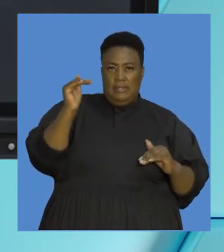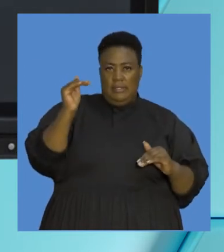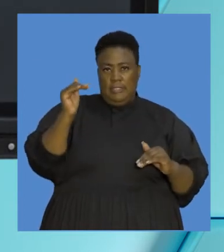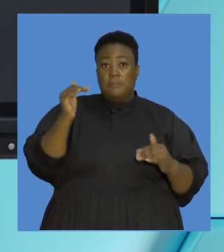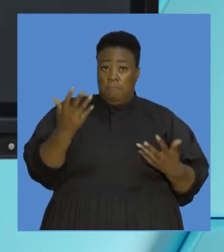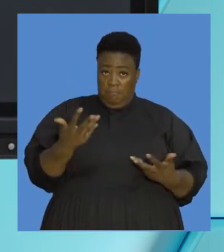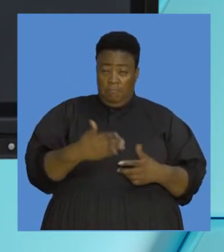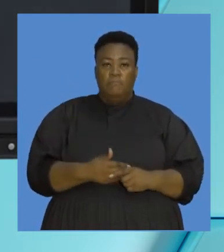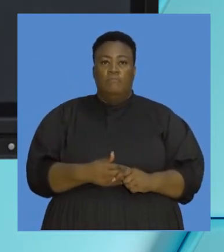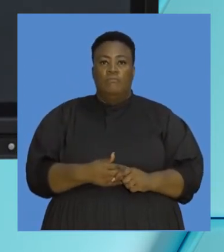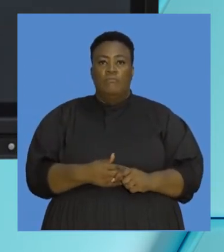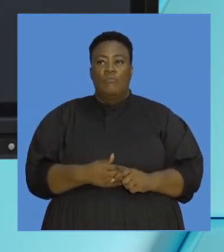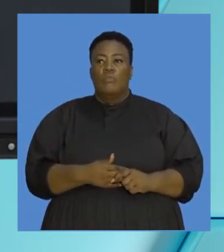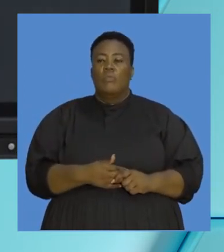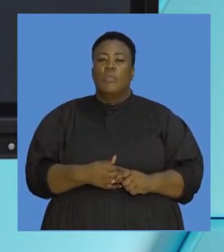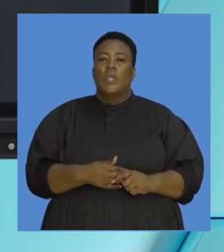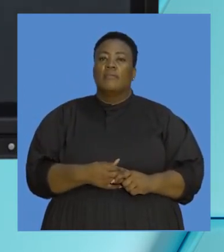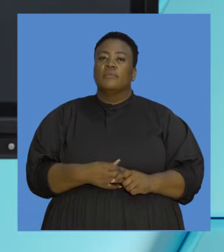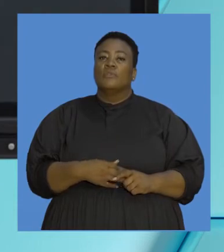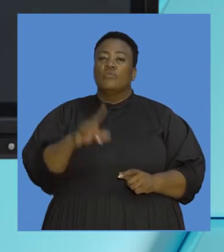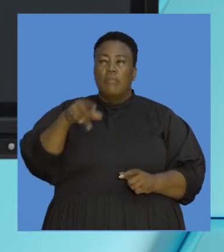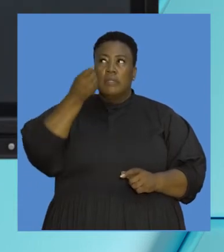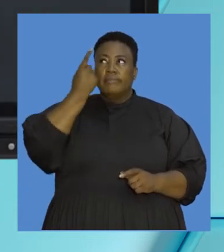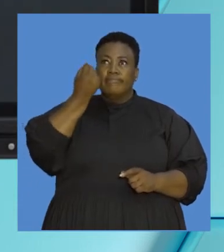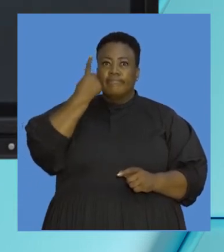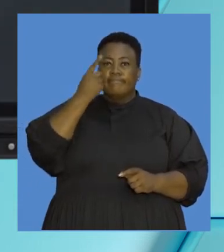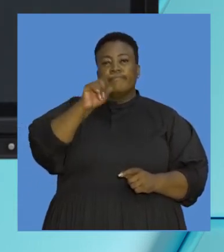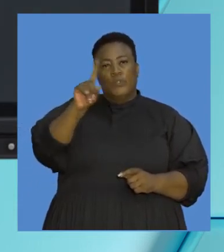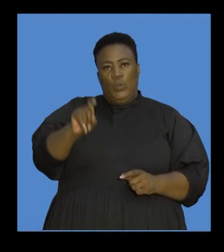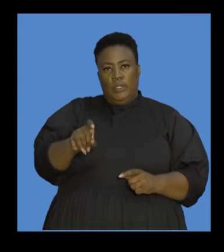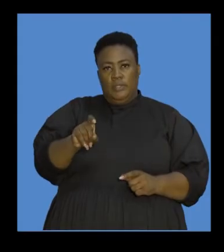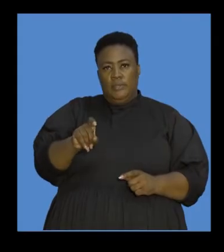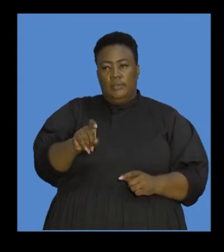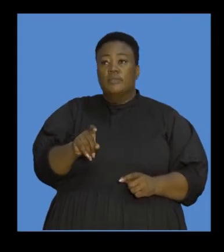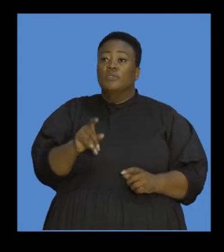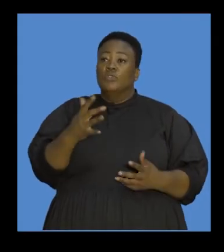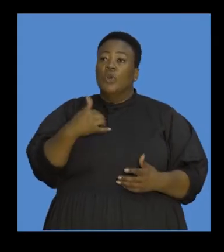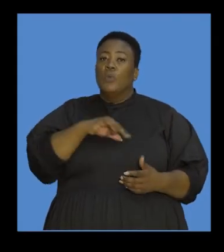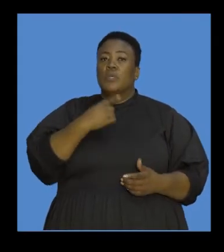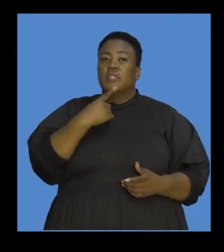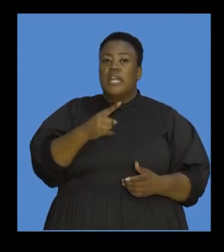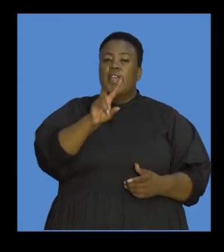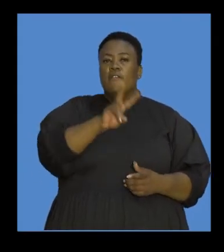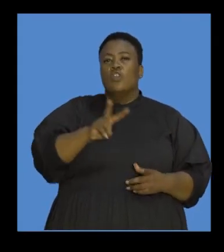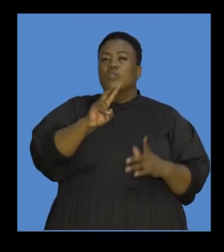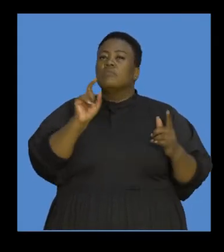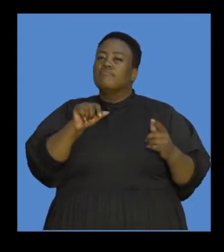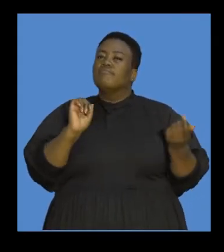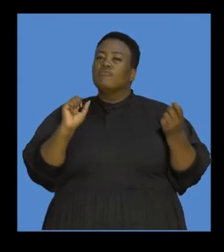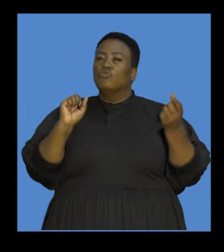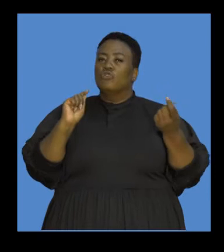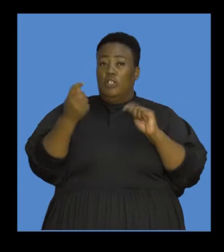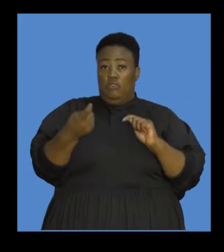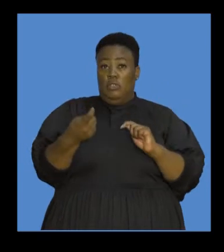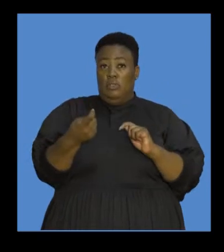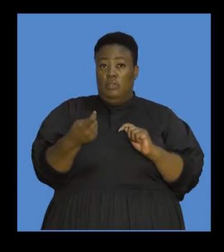unbalanced. Okay, so it's about reading the question. So again, we would say the velocity is changing.